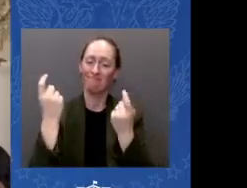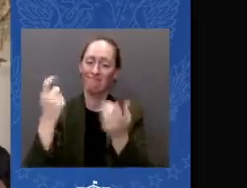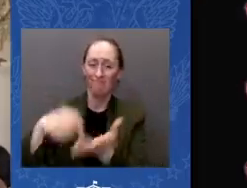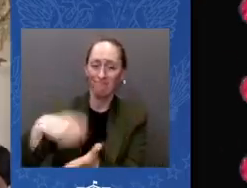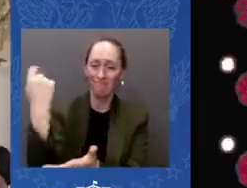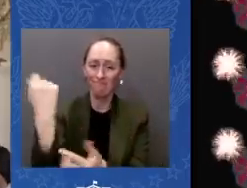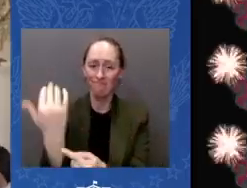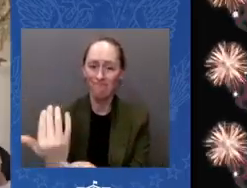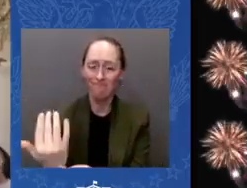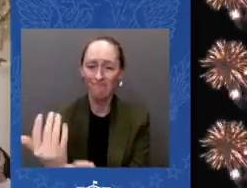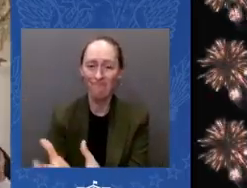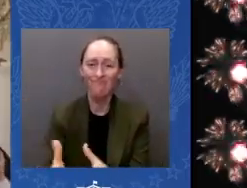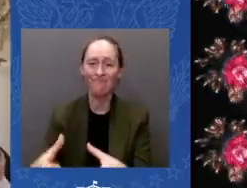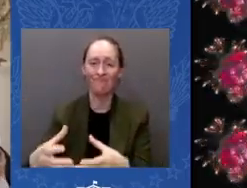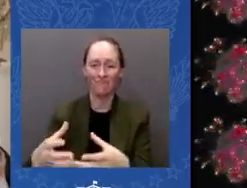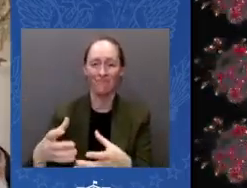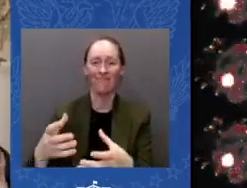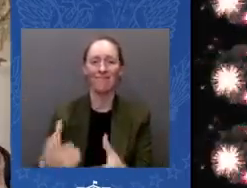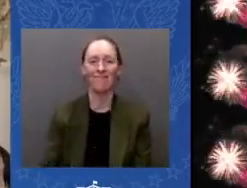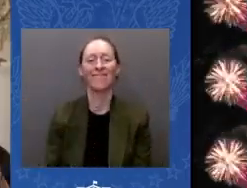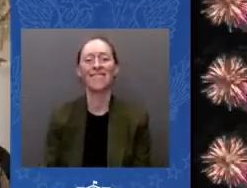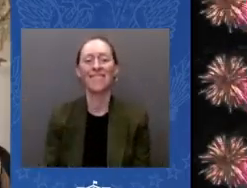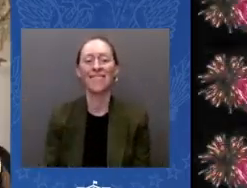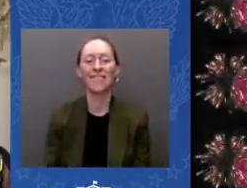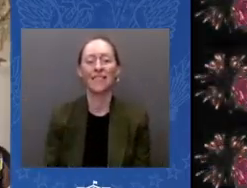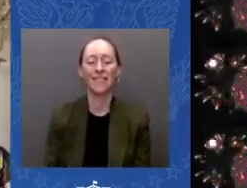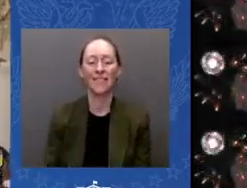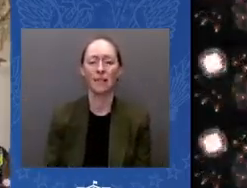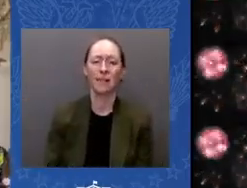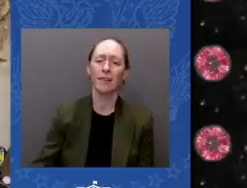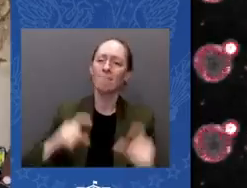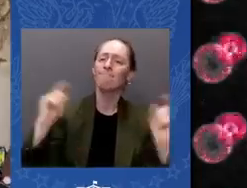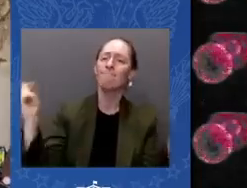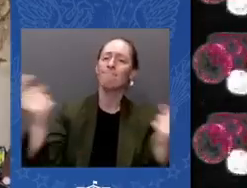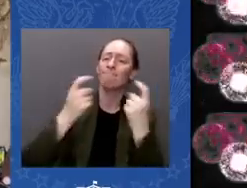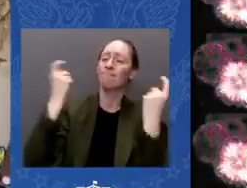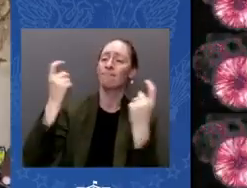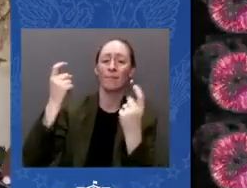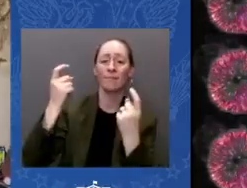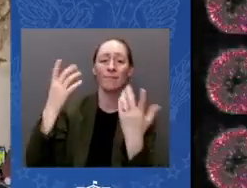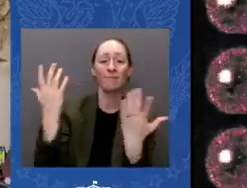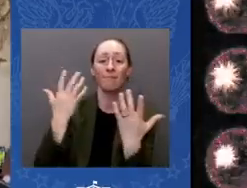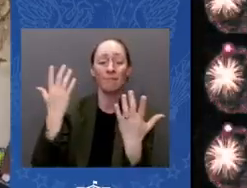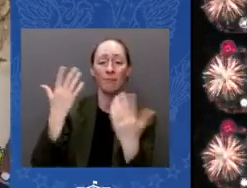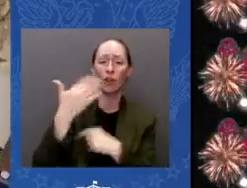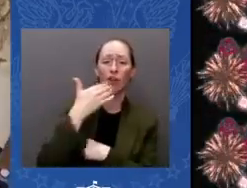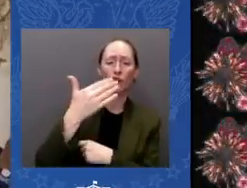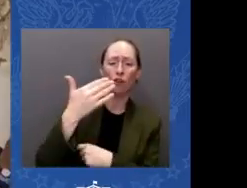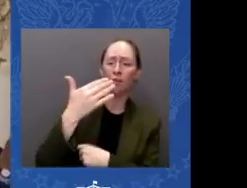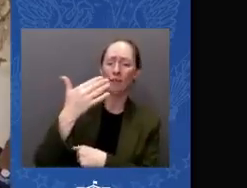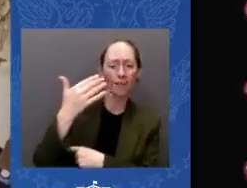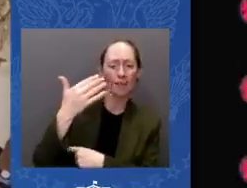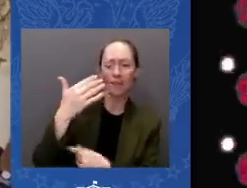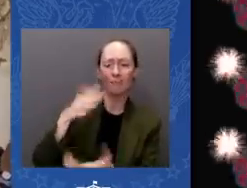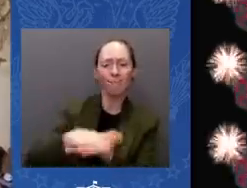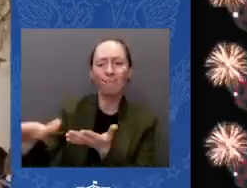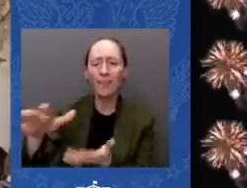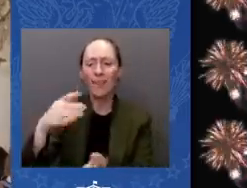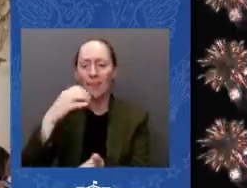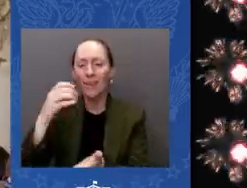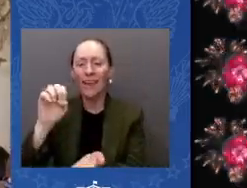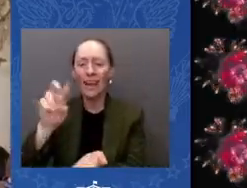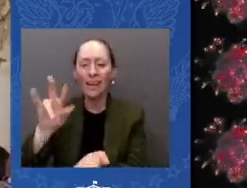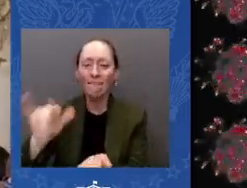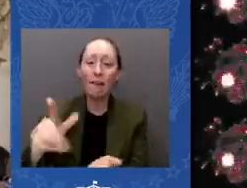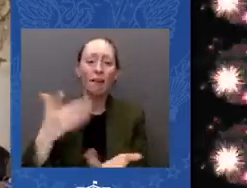knowledge over ignorance, and light over darkness. I have